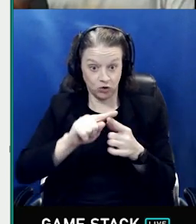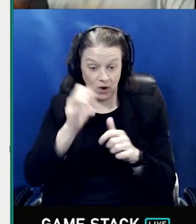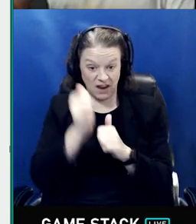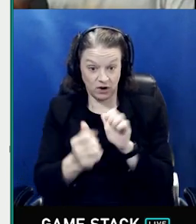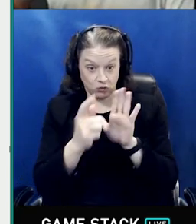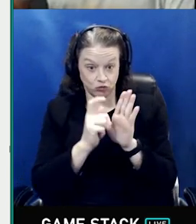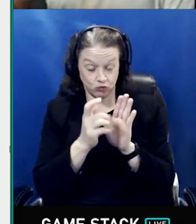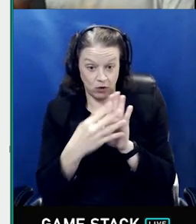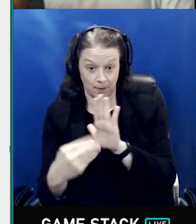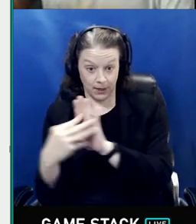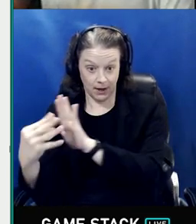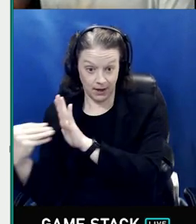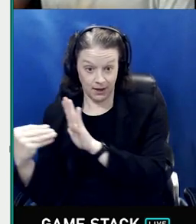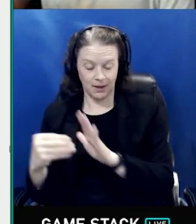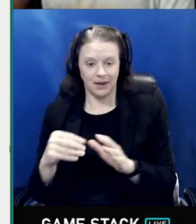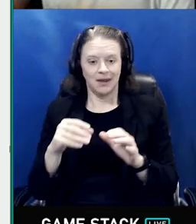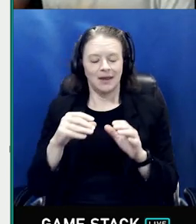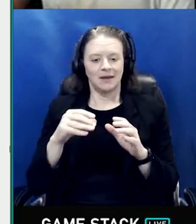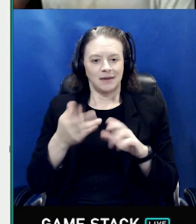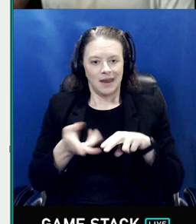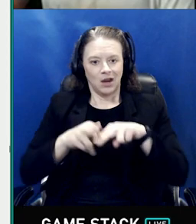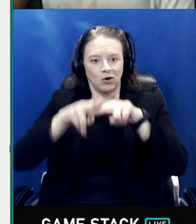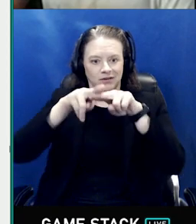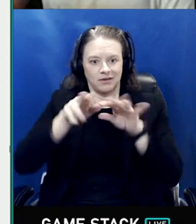the latency or makes you slower